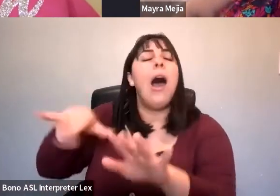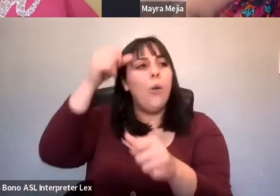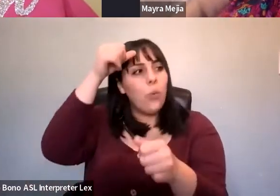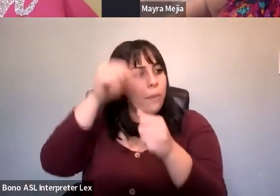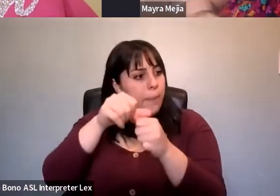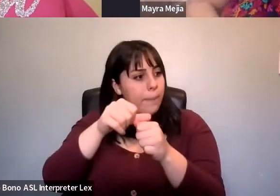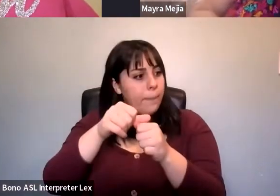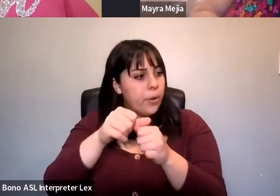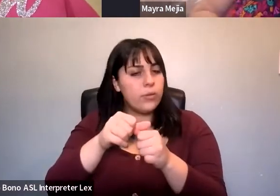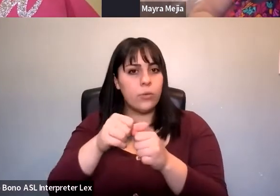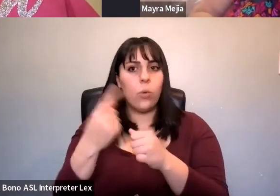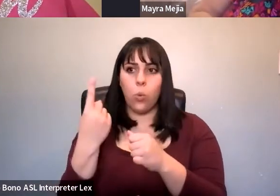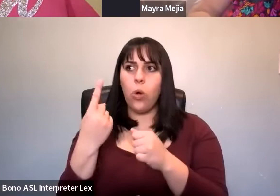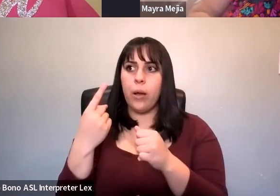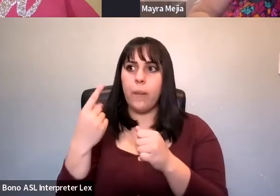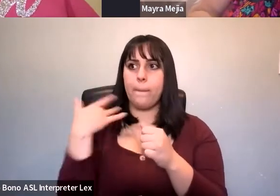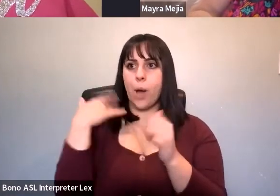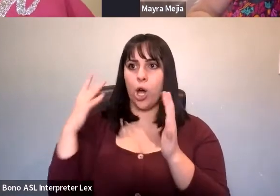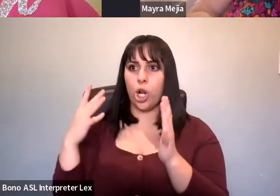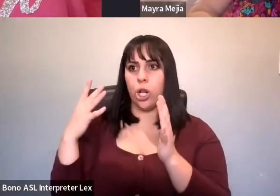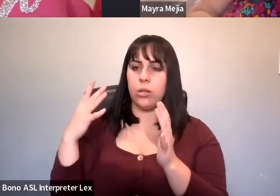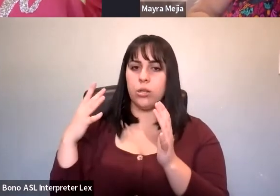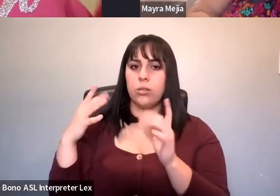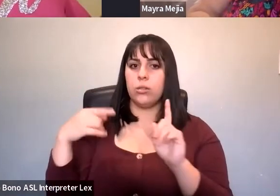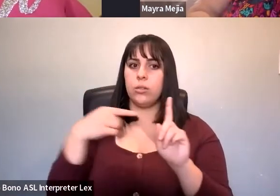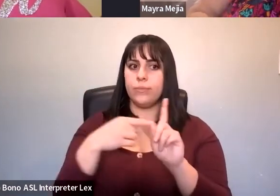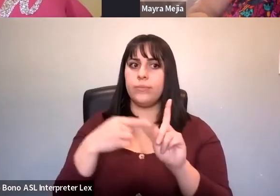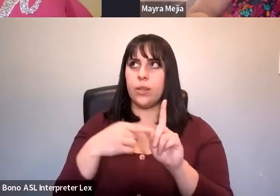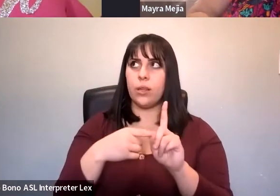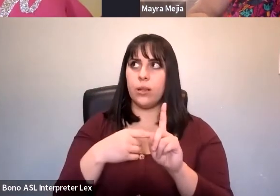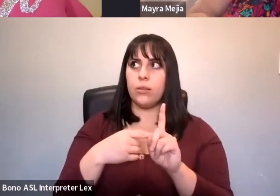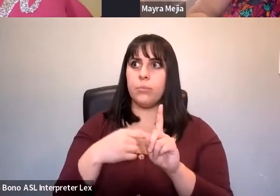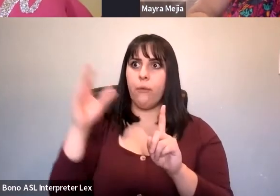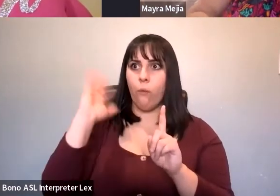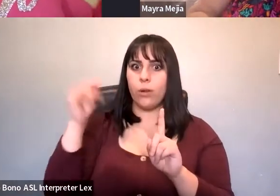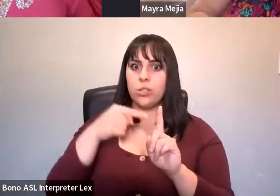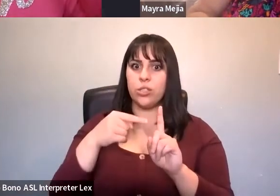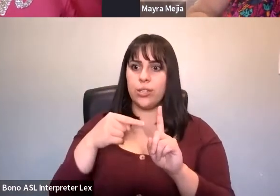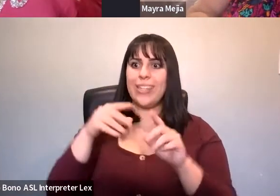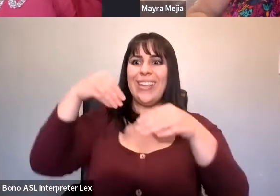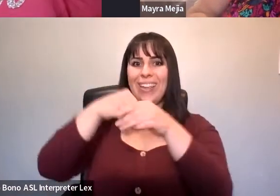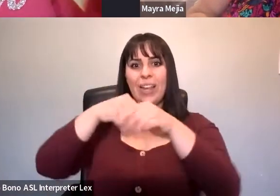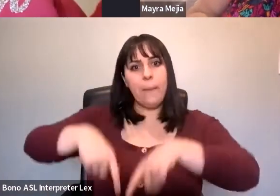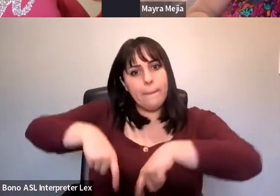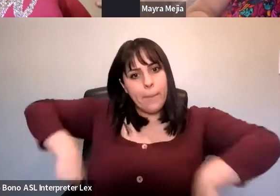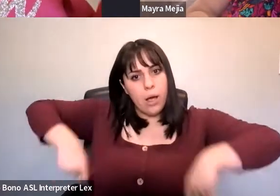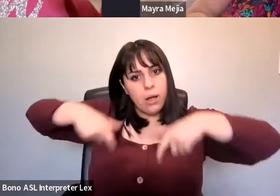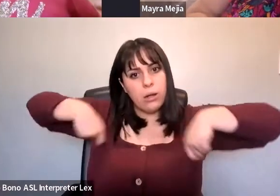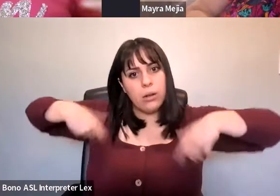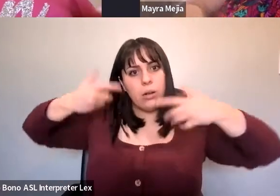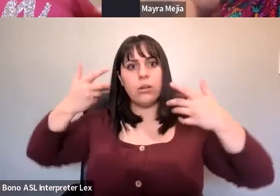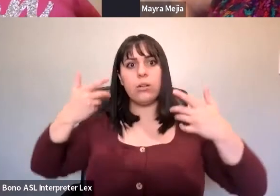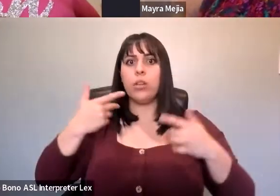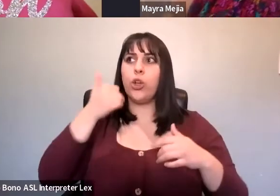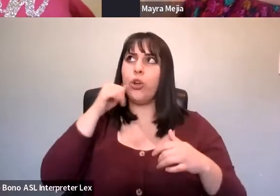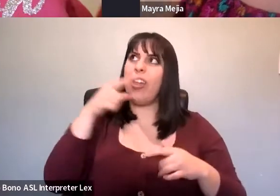Standard in her underwear, and it was such a big thing to have this picture of this girl who was a